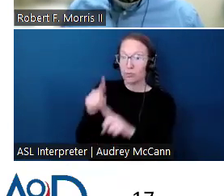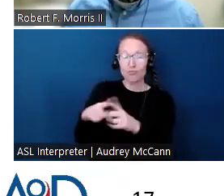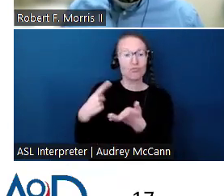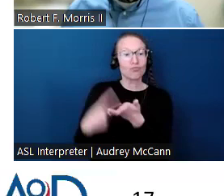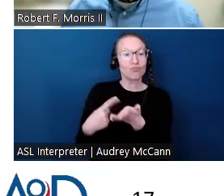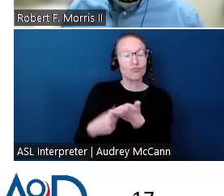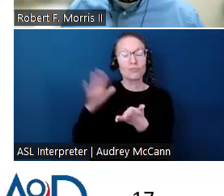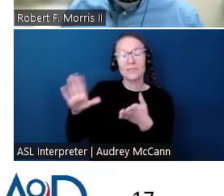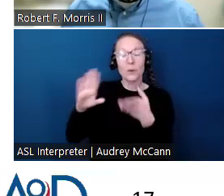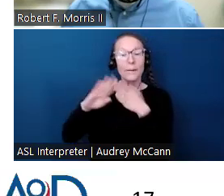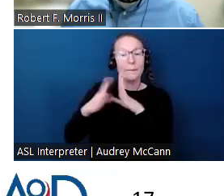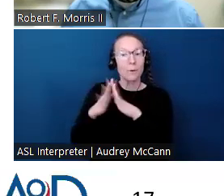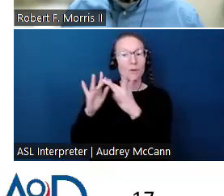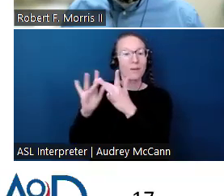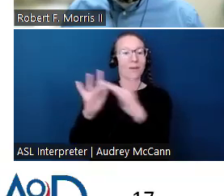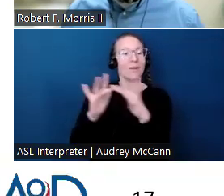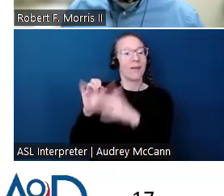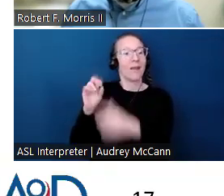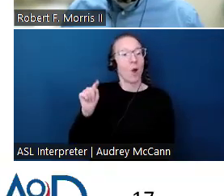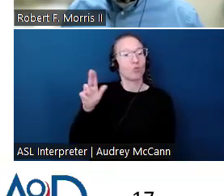community outreach that you do at your center.